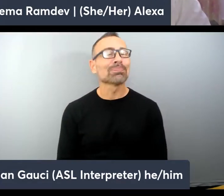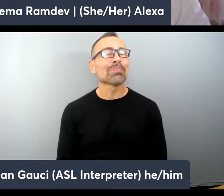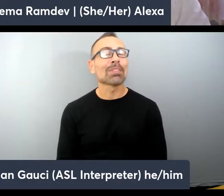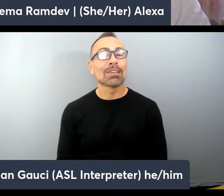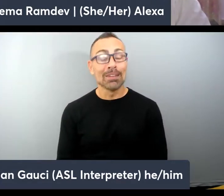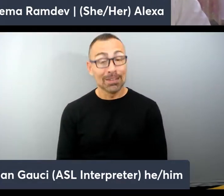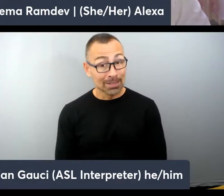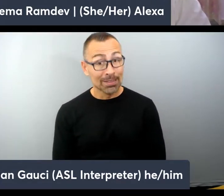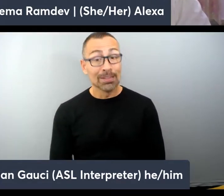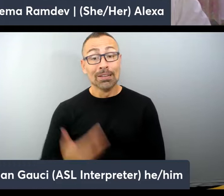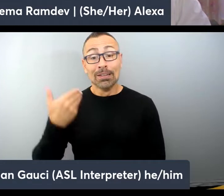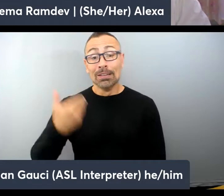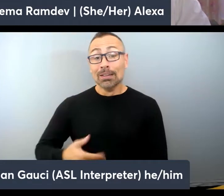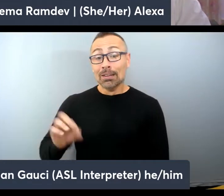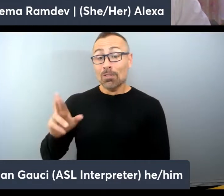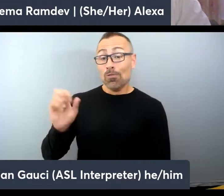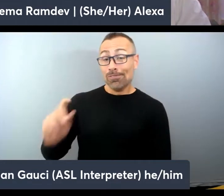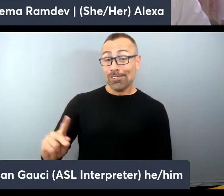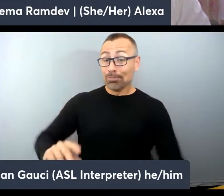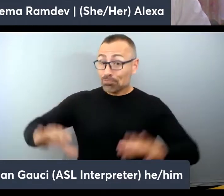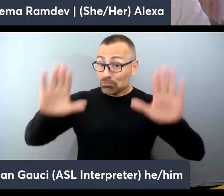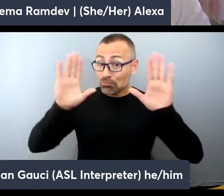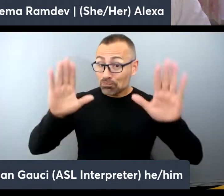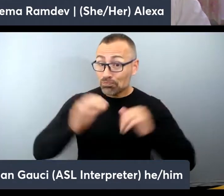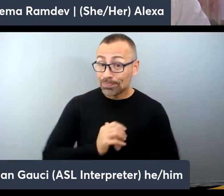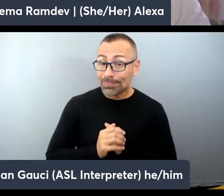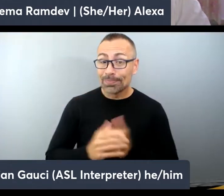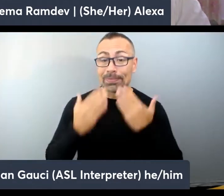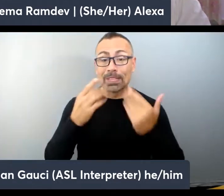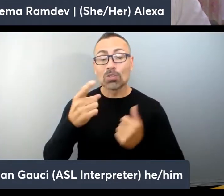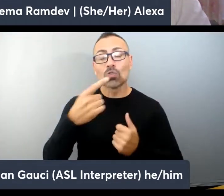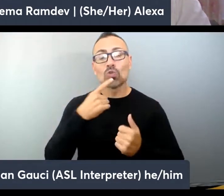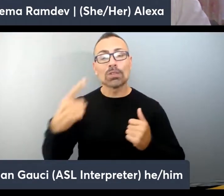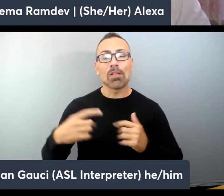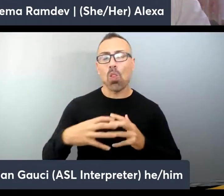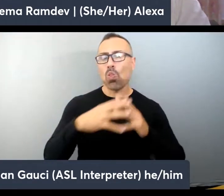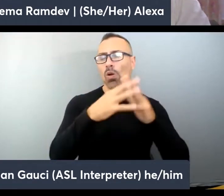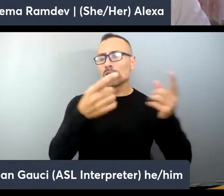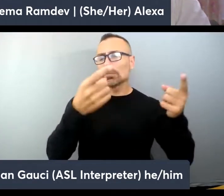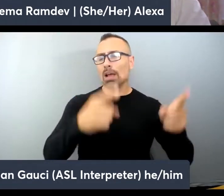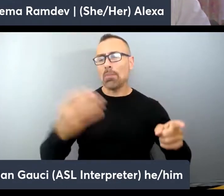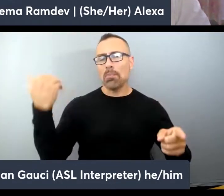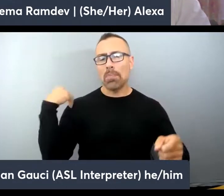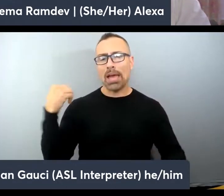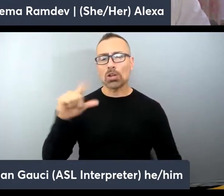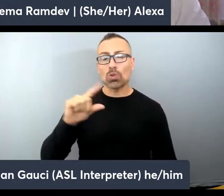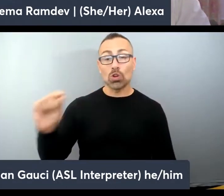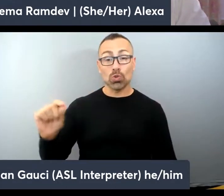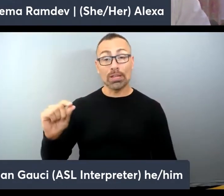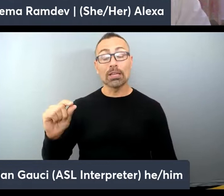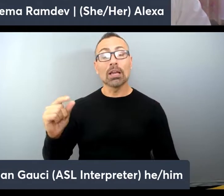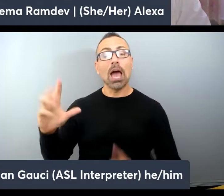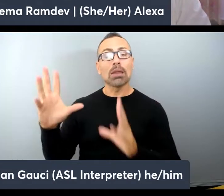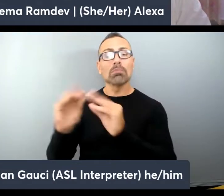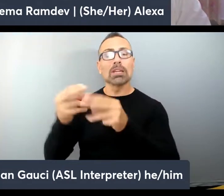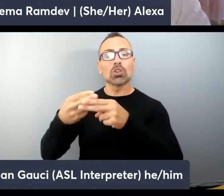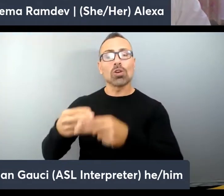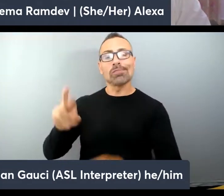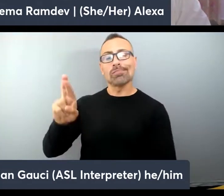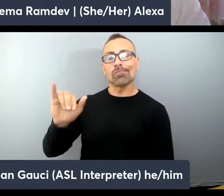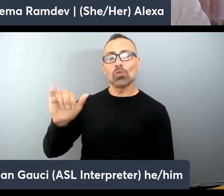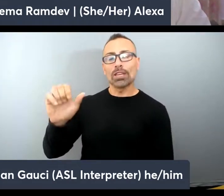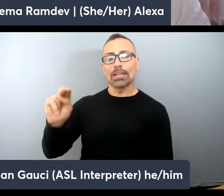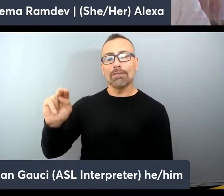mentioned that this product launched at reInvent in 2020. It's been out there for a while. I wanted to